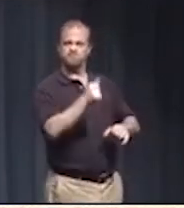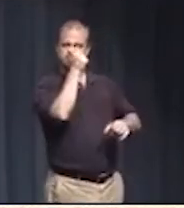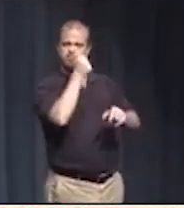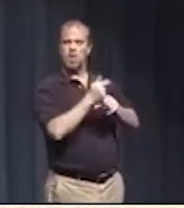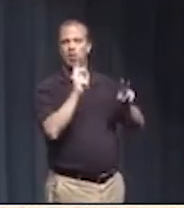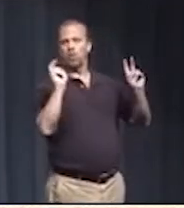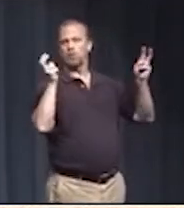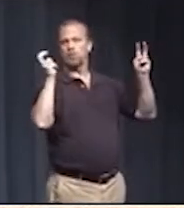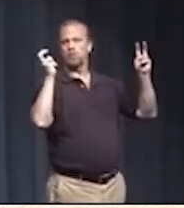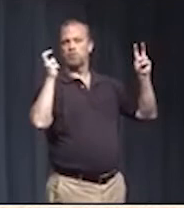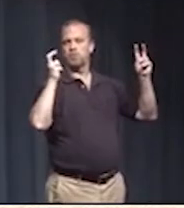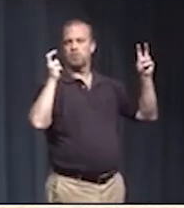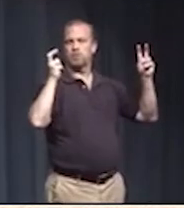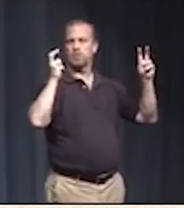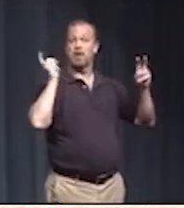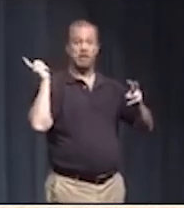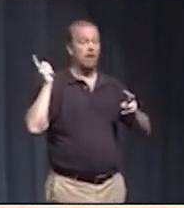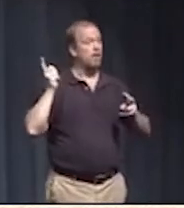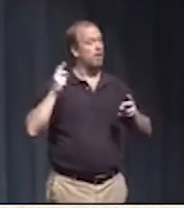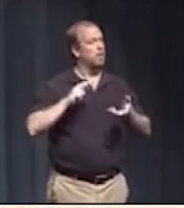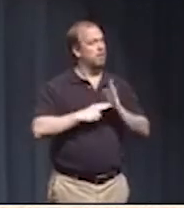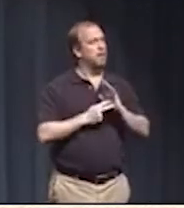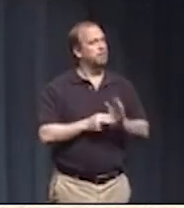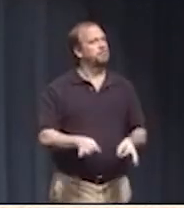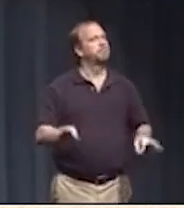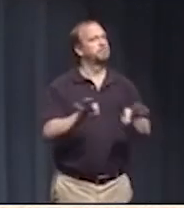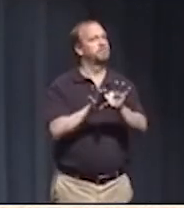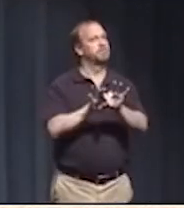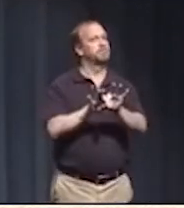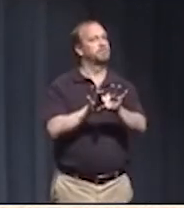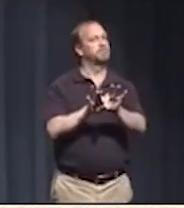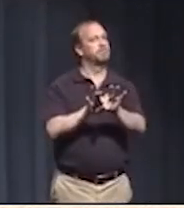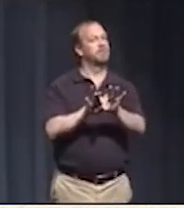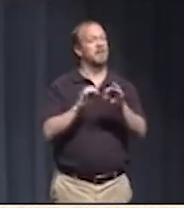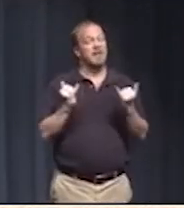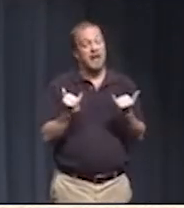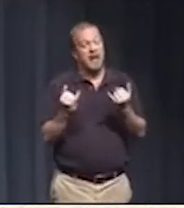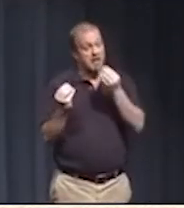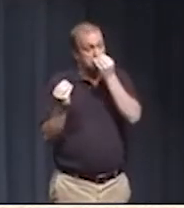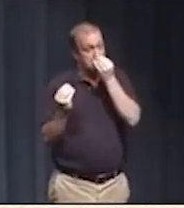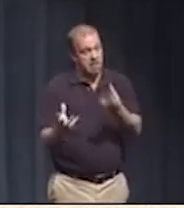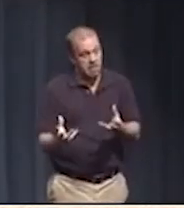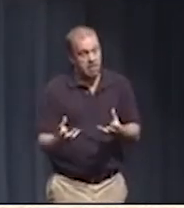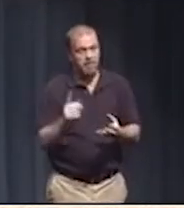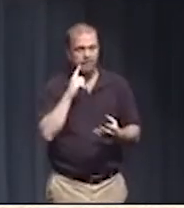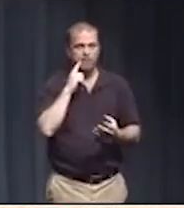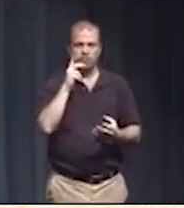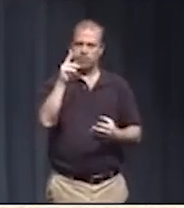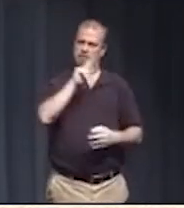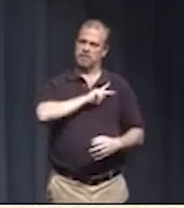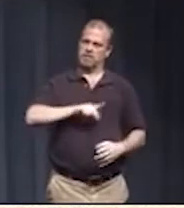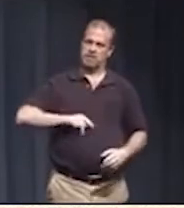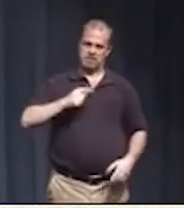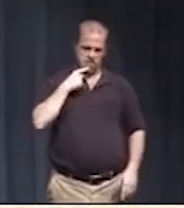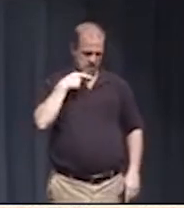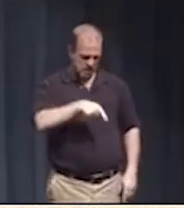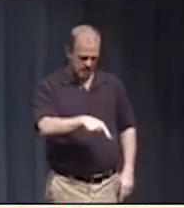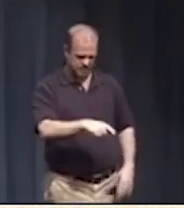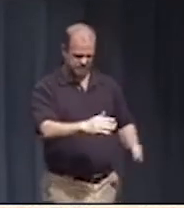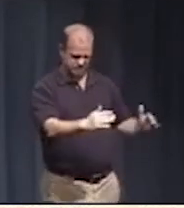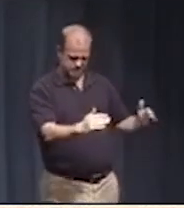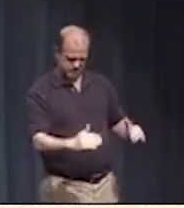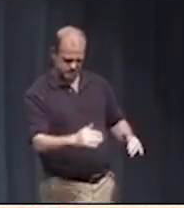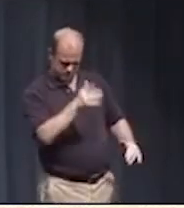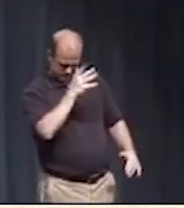And that meant a lot in that day, far more than it does today. For a nobility, a king, to say to a commoner, I